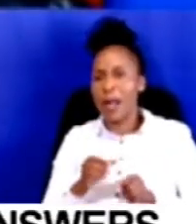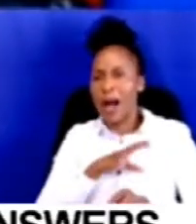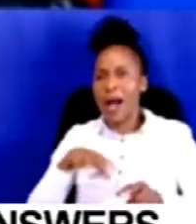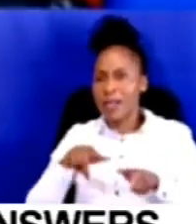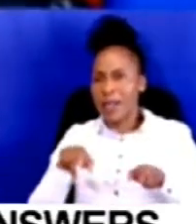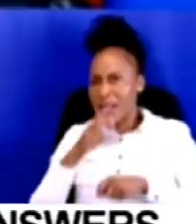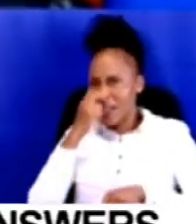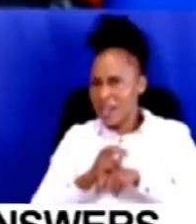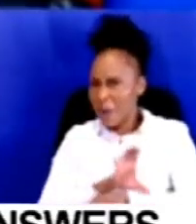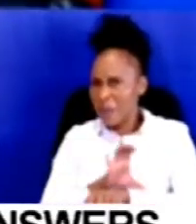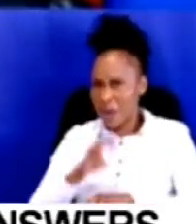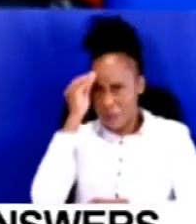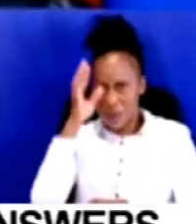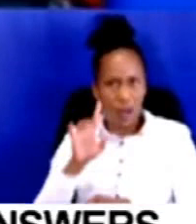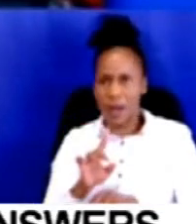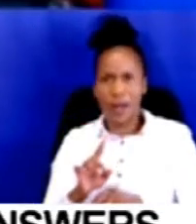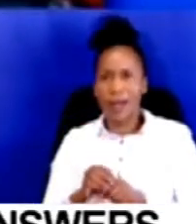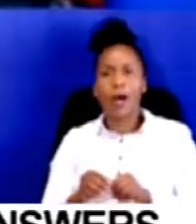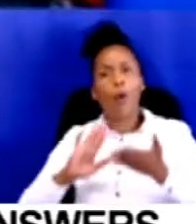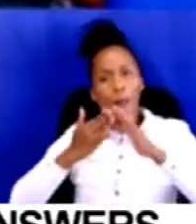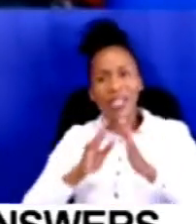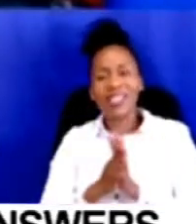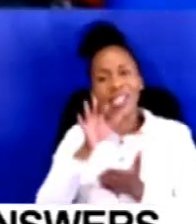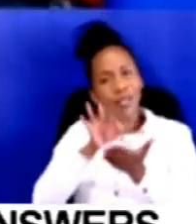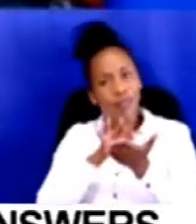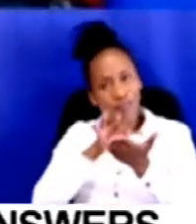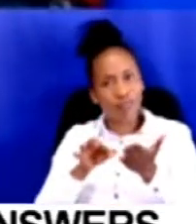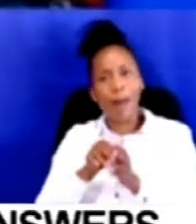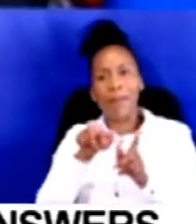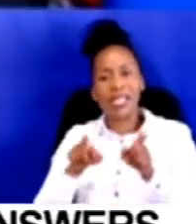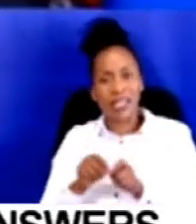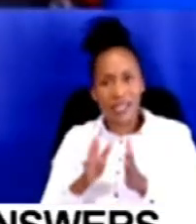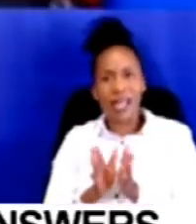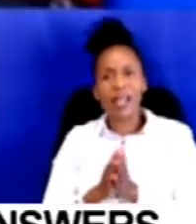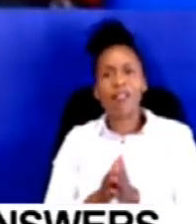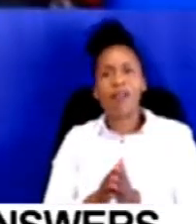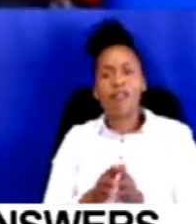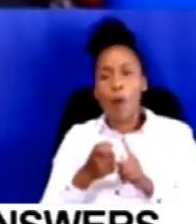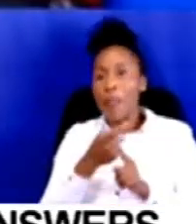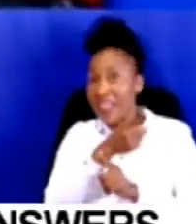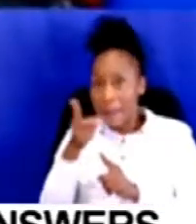anyone according to them who's fit, who can lead them.